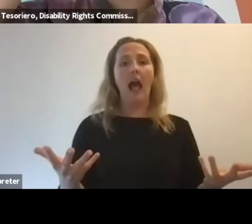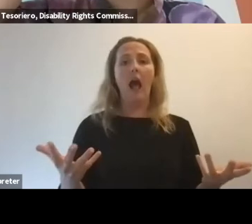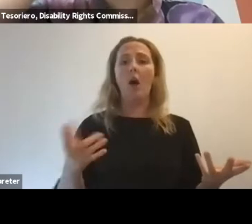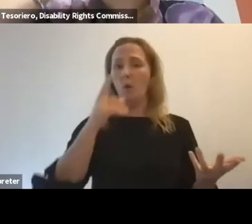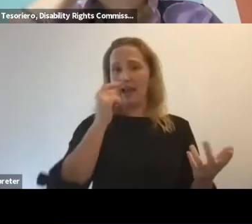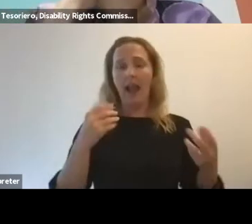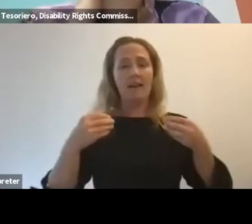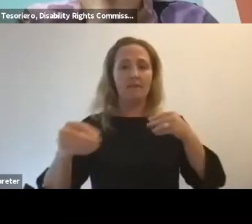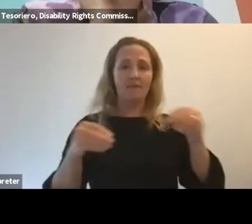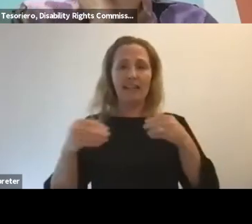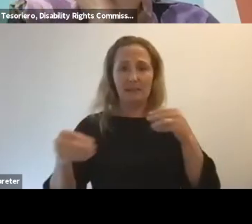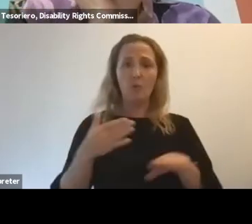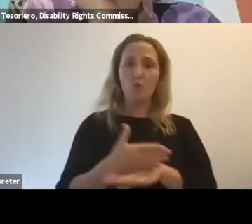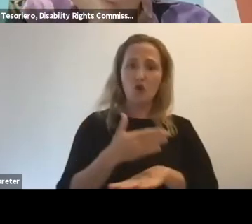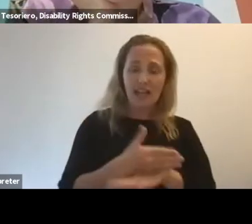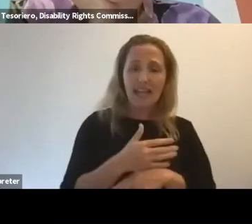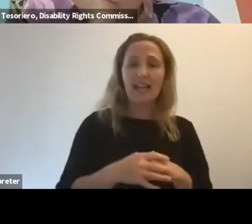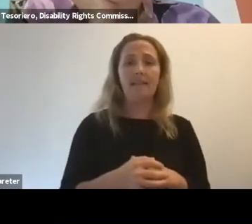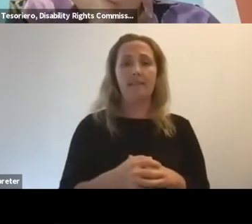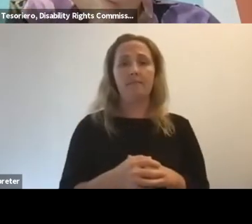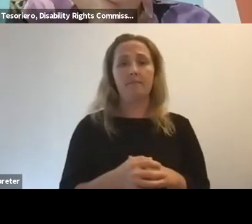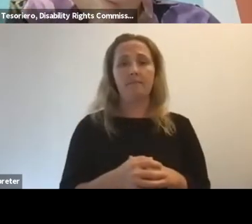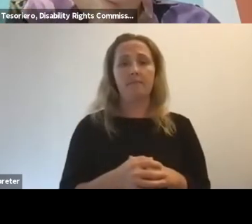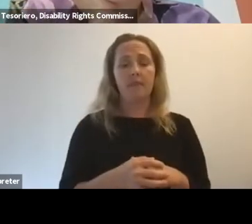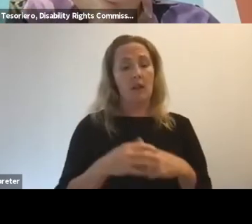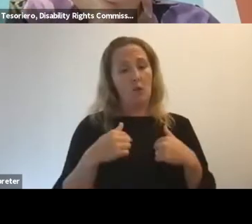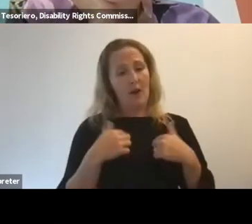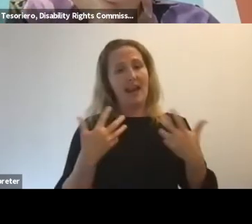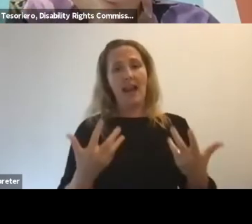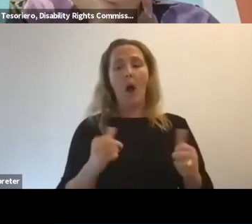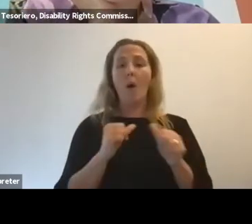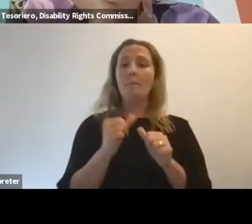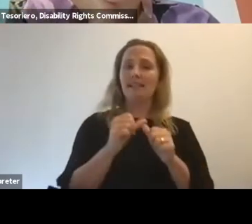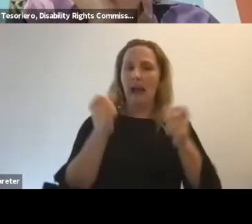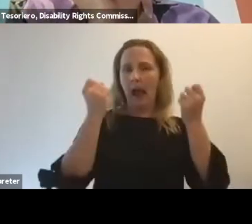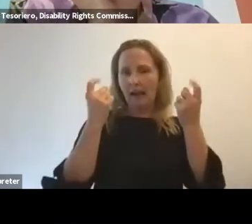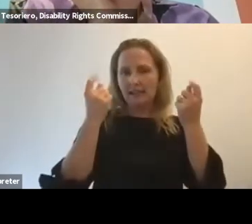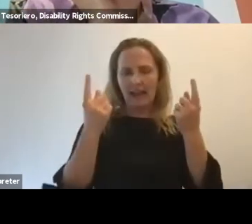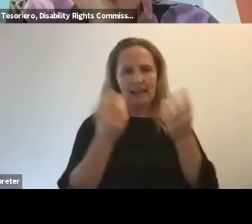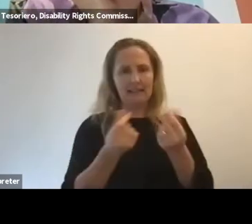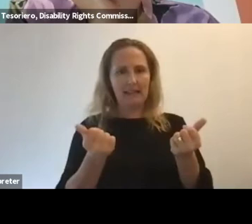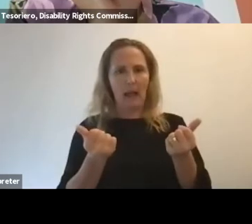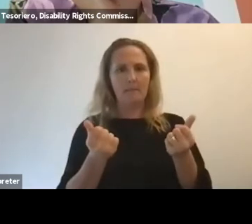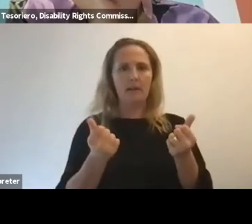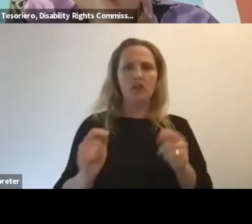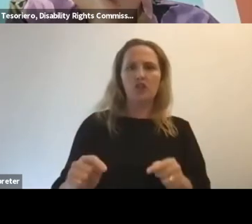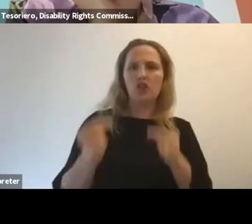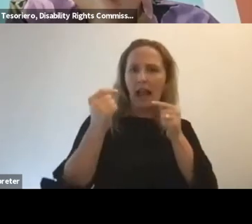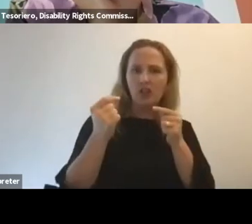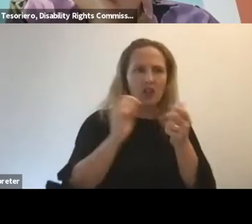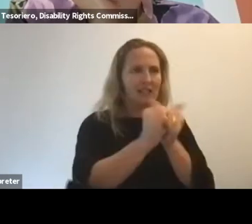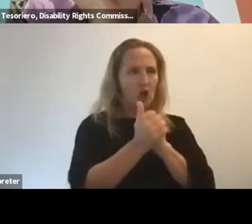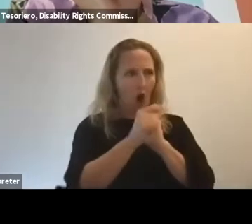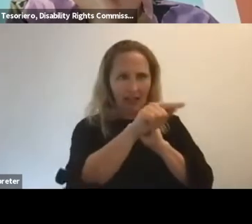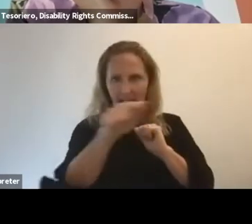the way that we probably have a better understanding of some of the challenges that our colleagues are having at home, whether